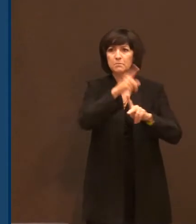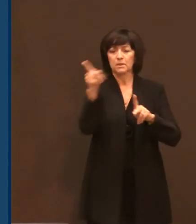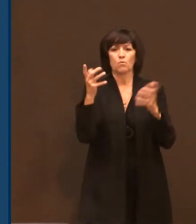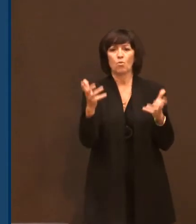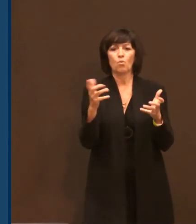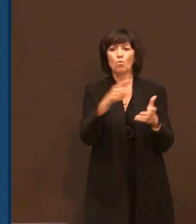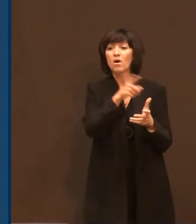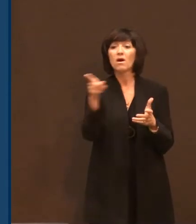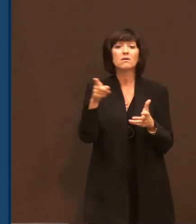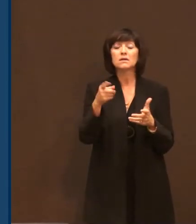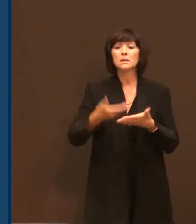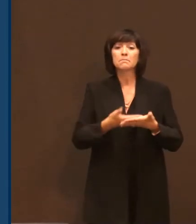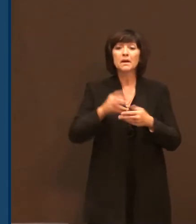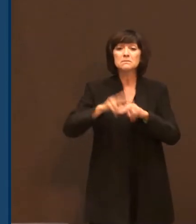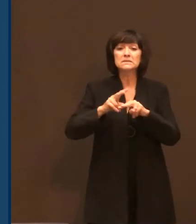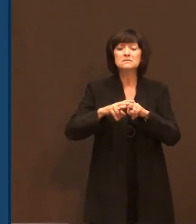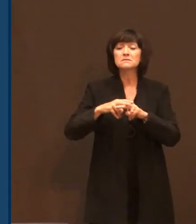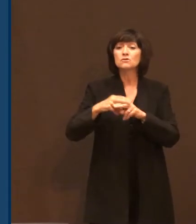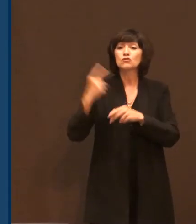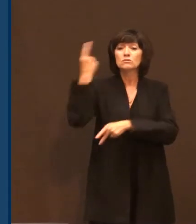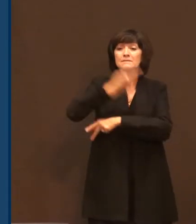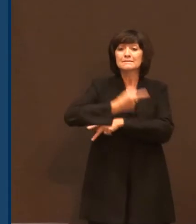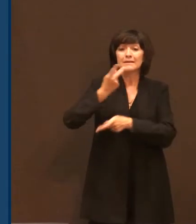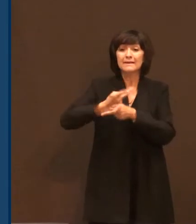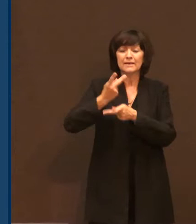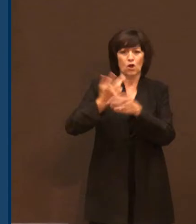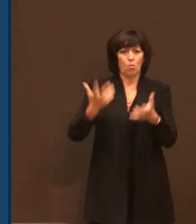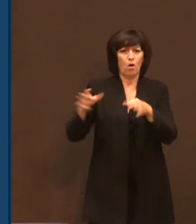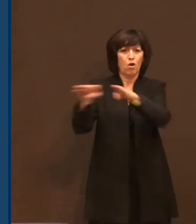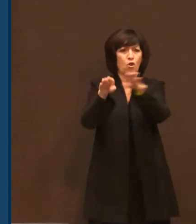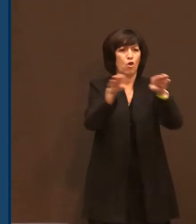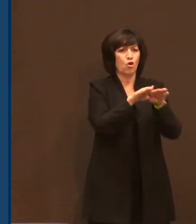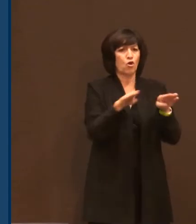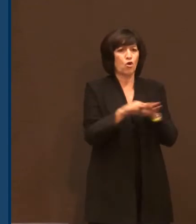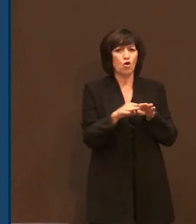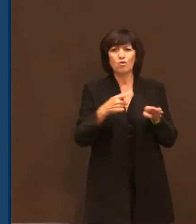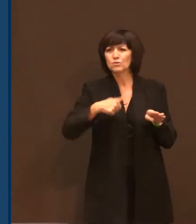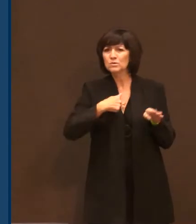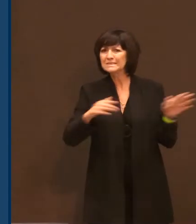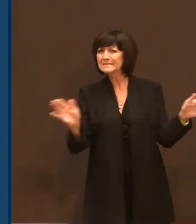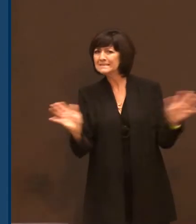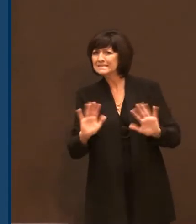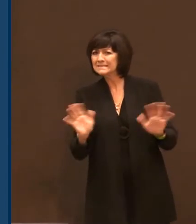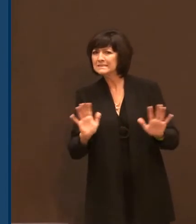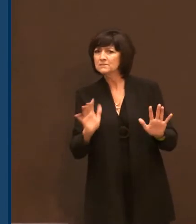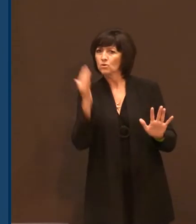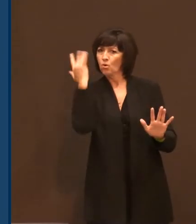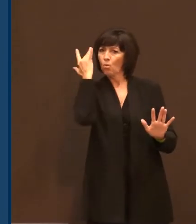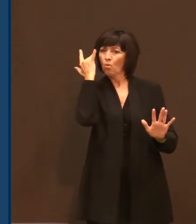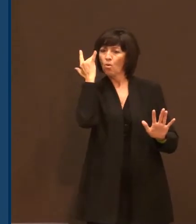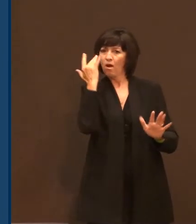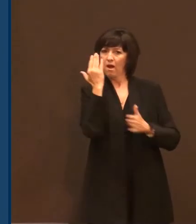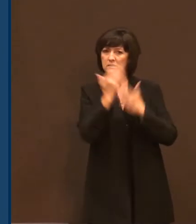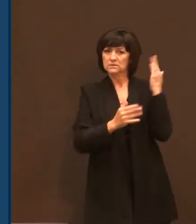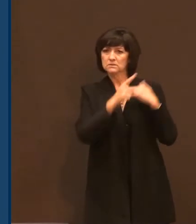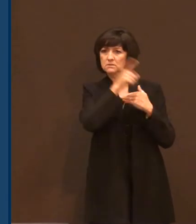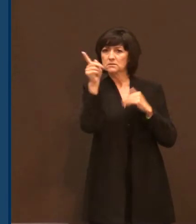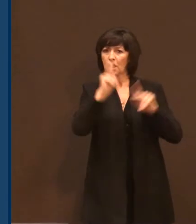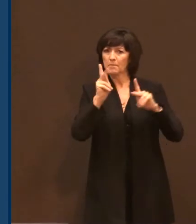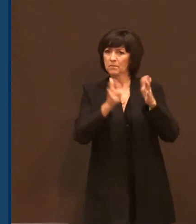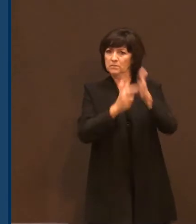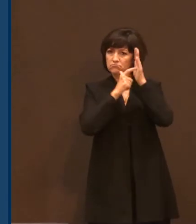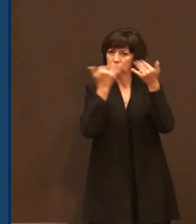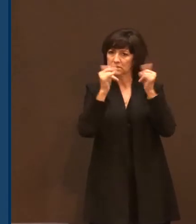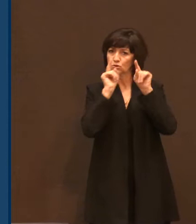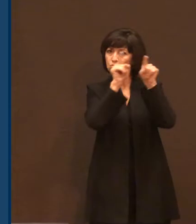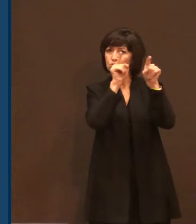needed to keep some number of them open. I think we kept about half open for essential workers. Otherwise, nurses